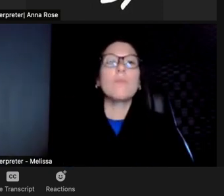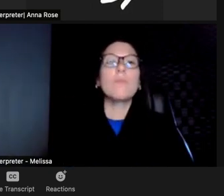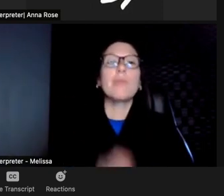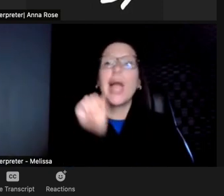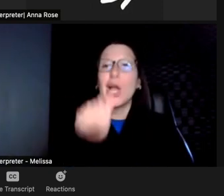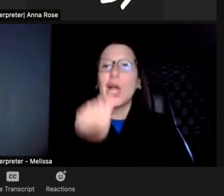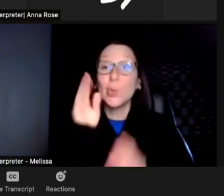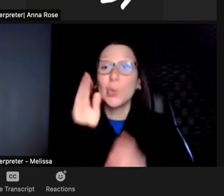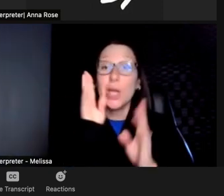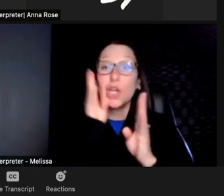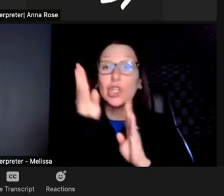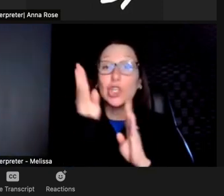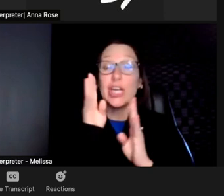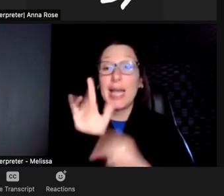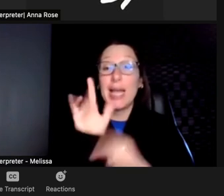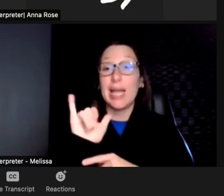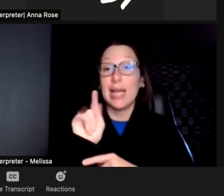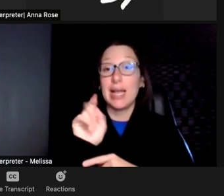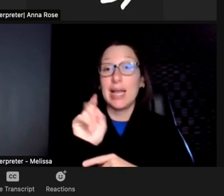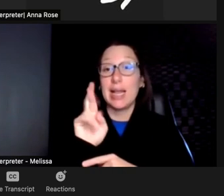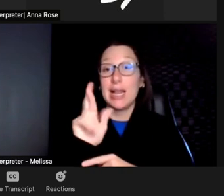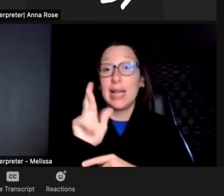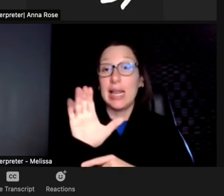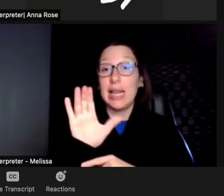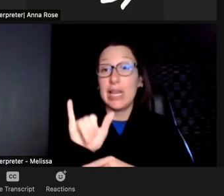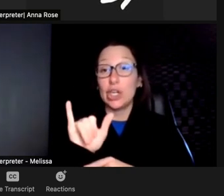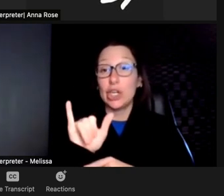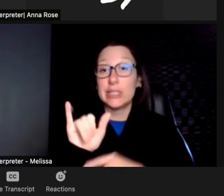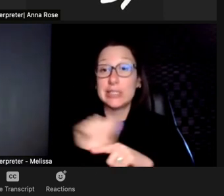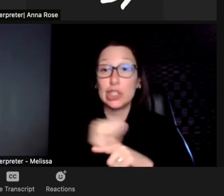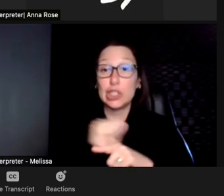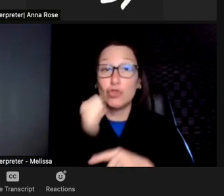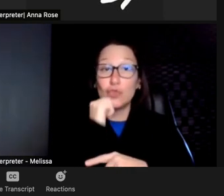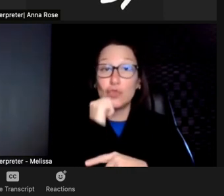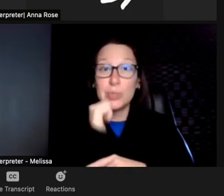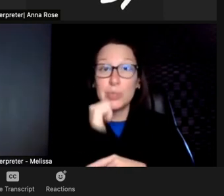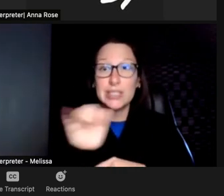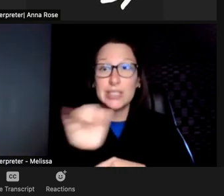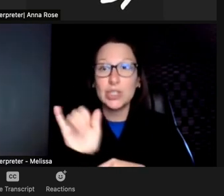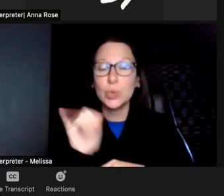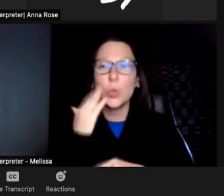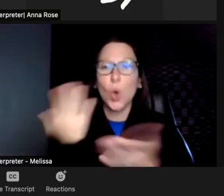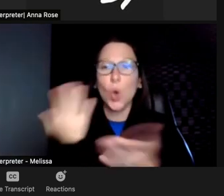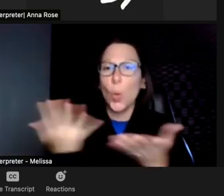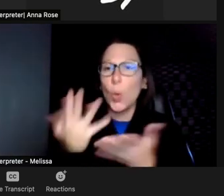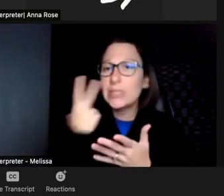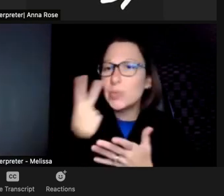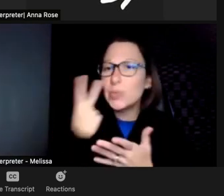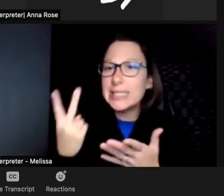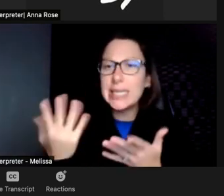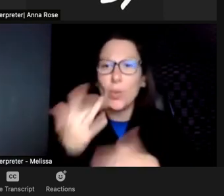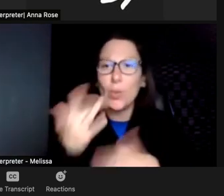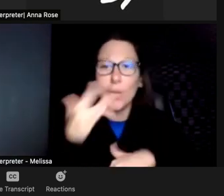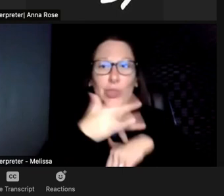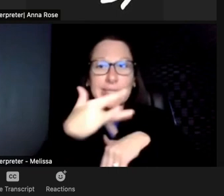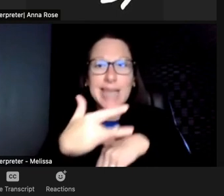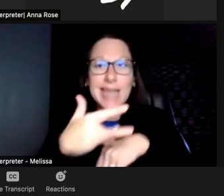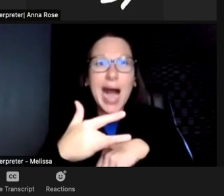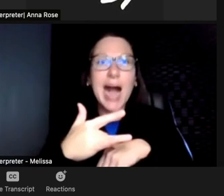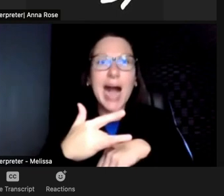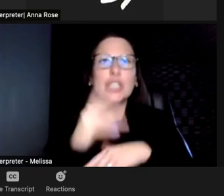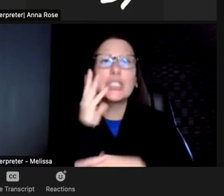create literacy routines that practice those things as well, right? What did we see and touch in that activity? Experience books